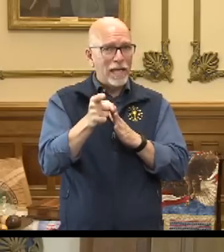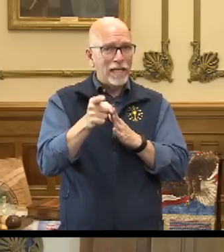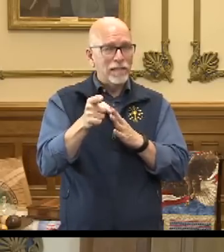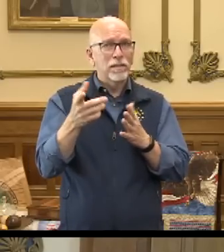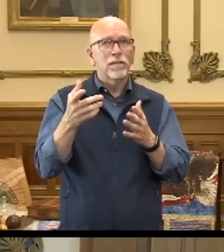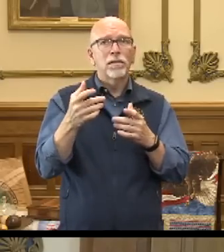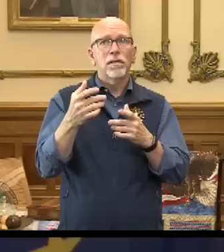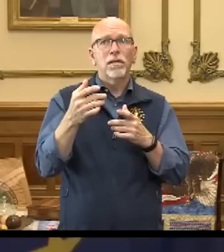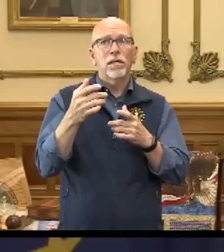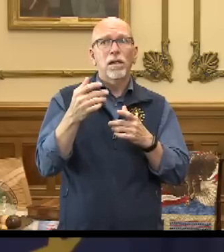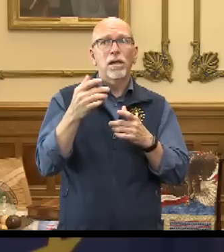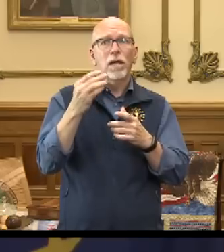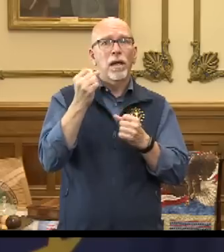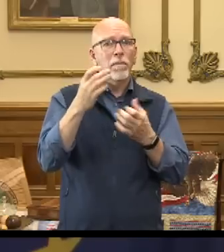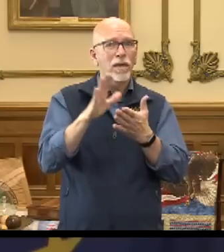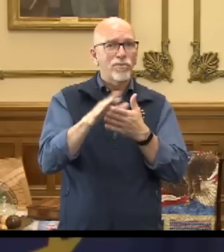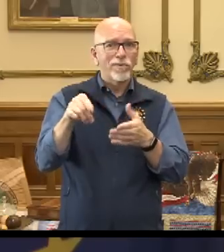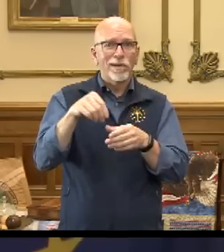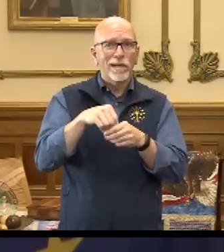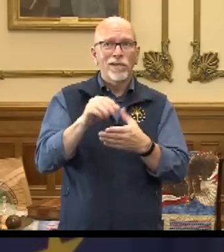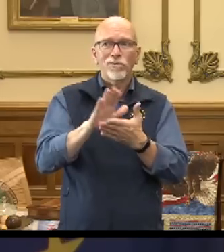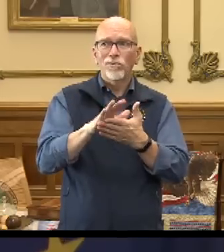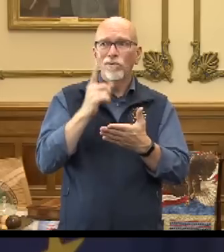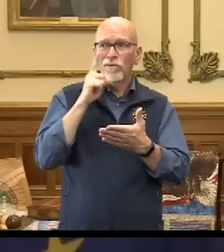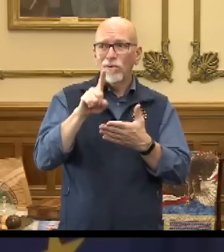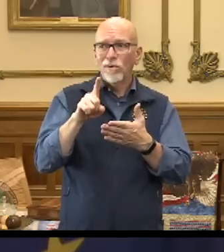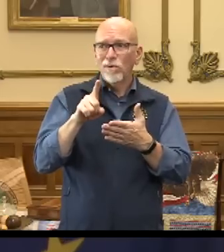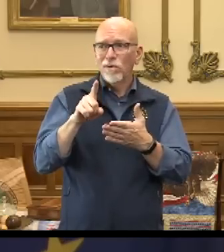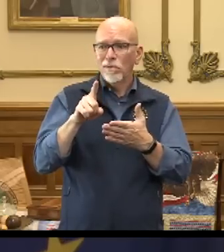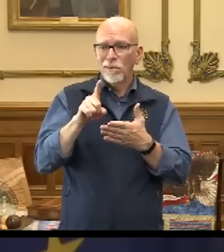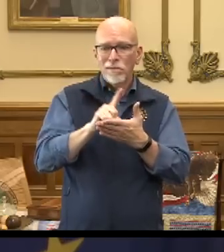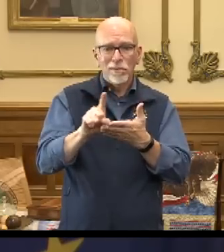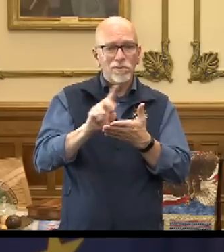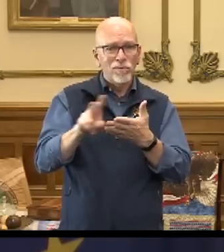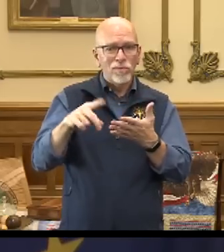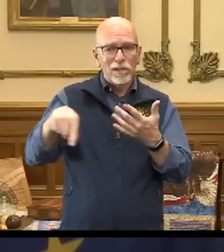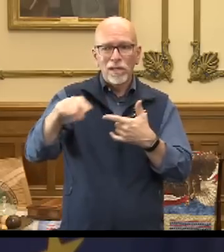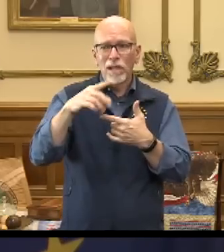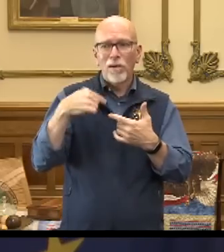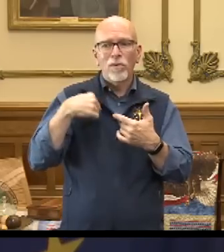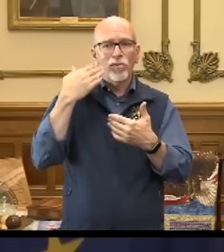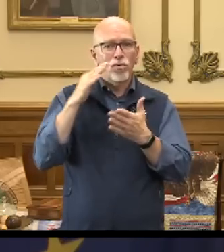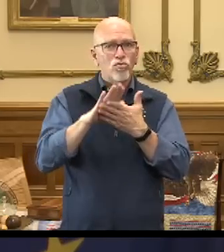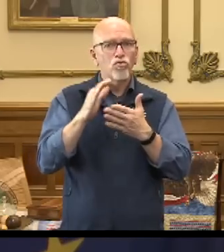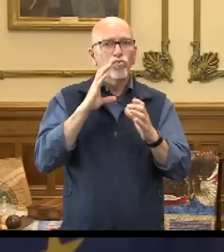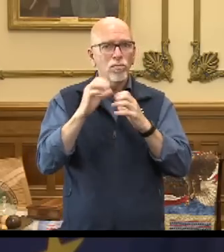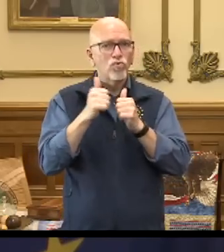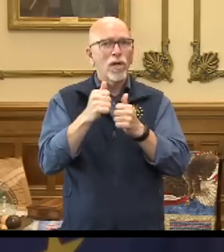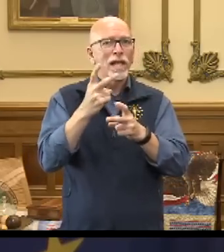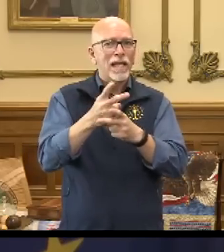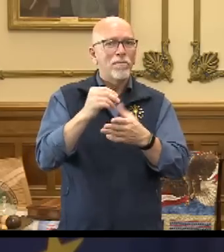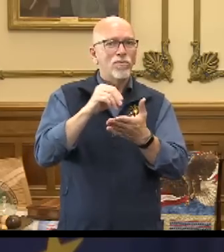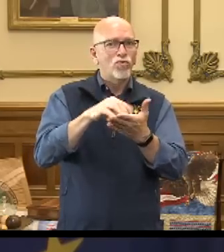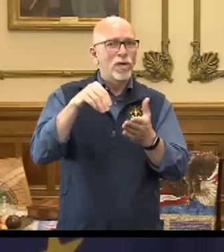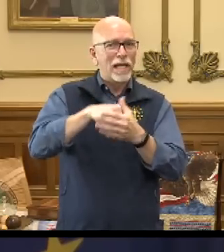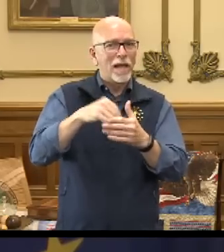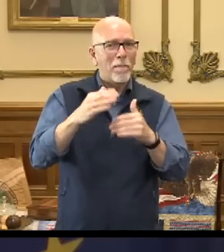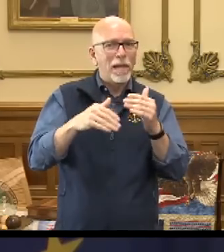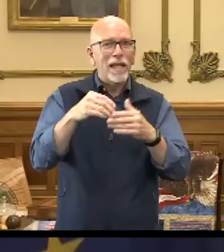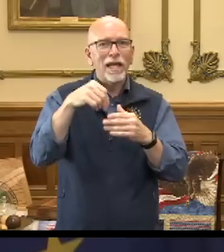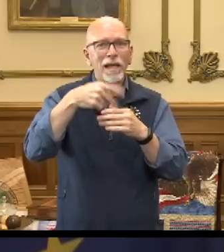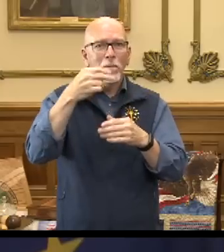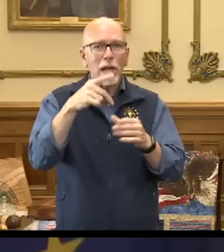lots of students are being pulled out of school for 2 weeks of quarantine. And we know schools are doing everything they can to keep students within the buildings through pods